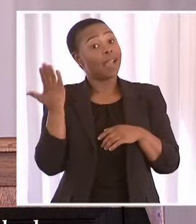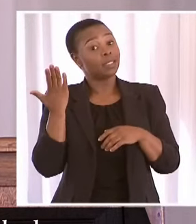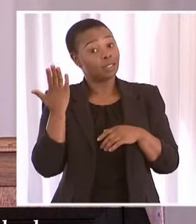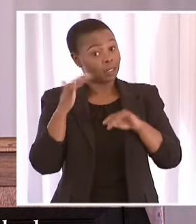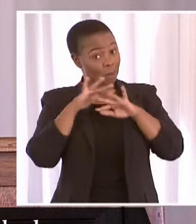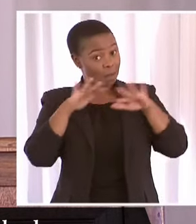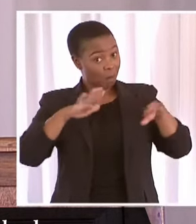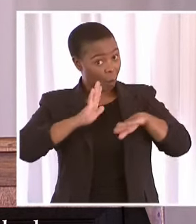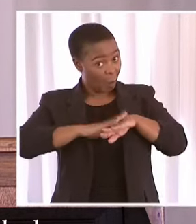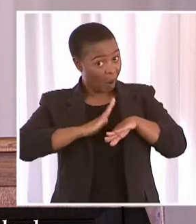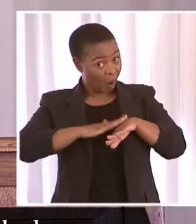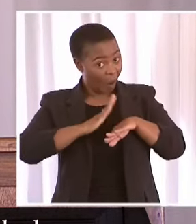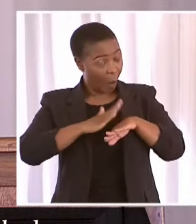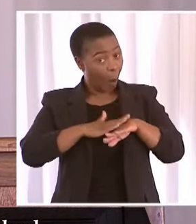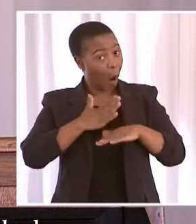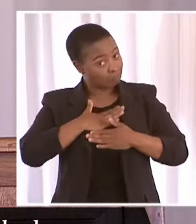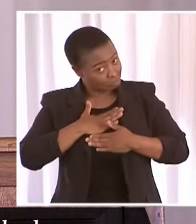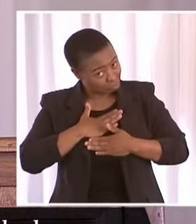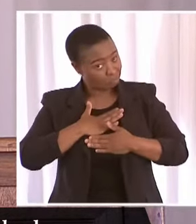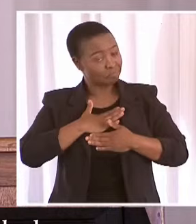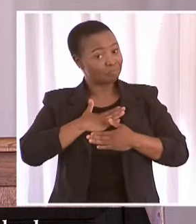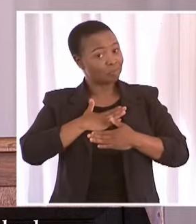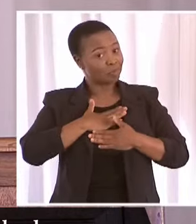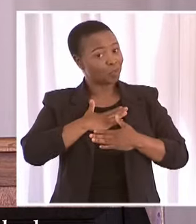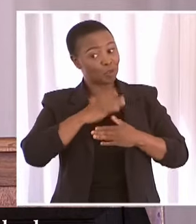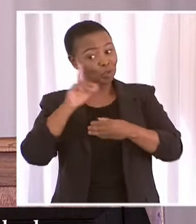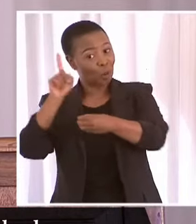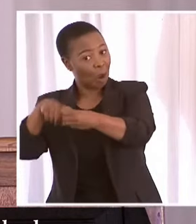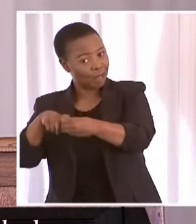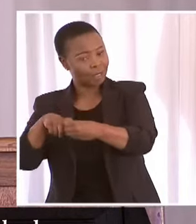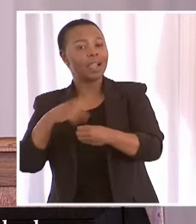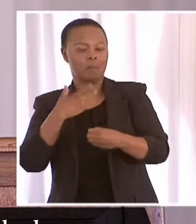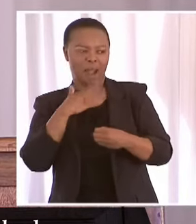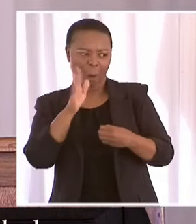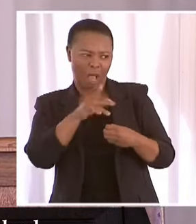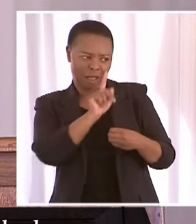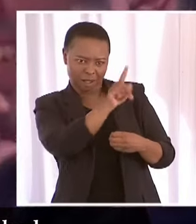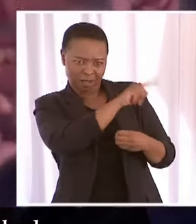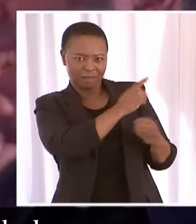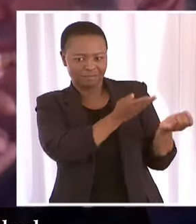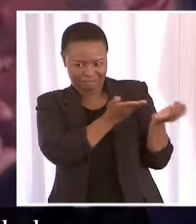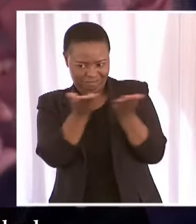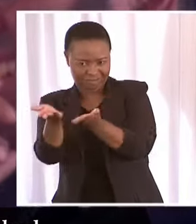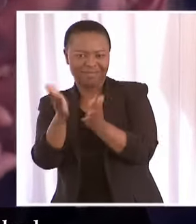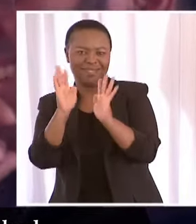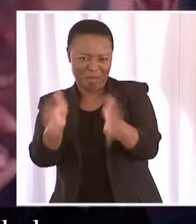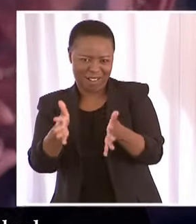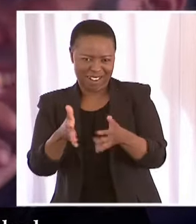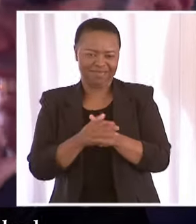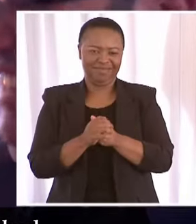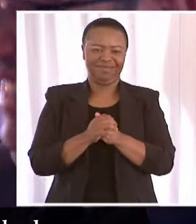more people who are willing, I can provide him